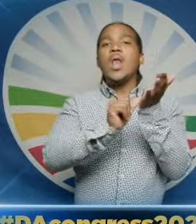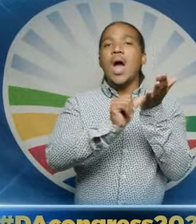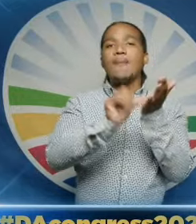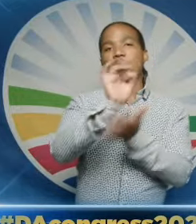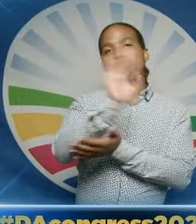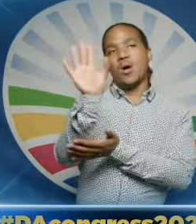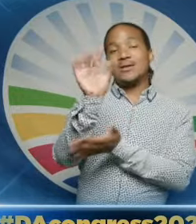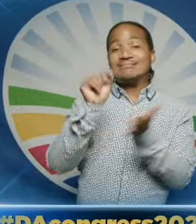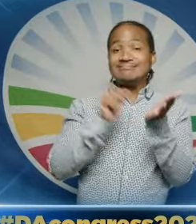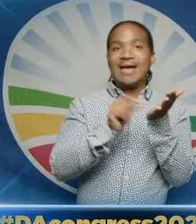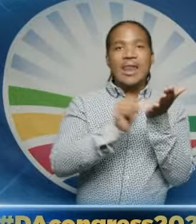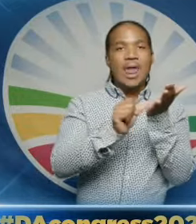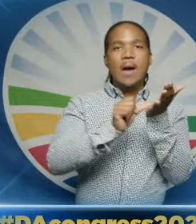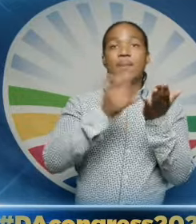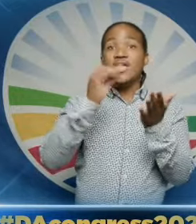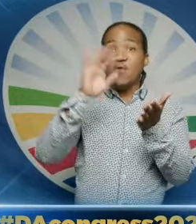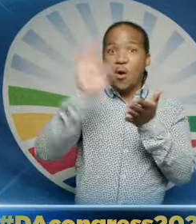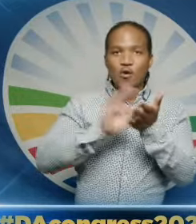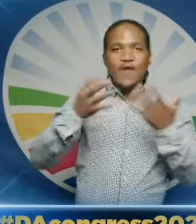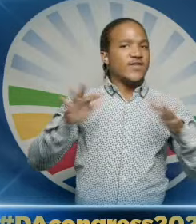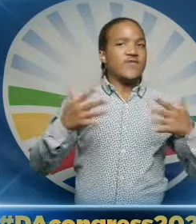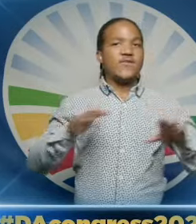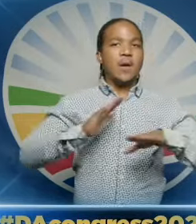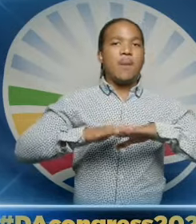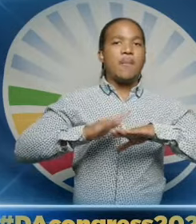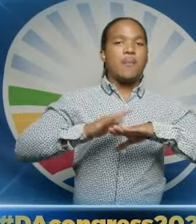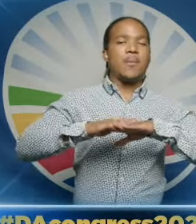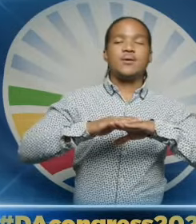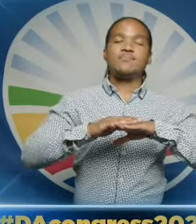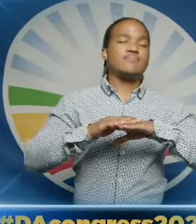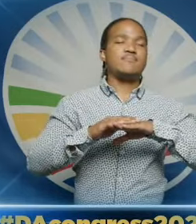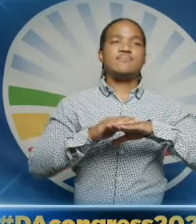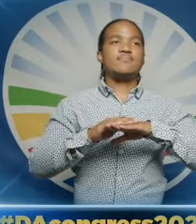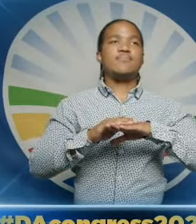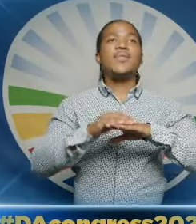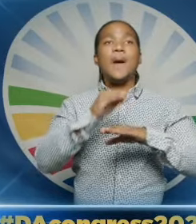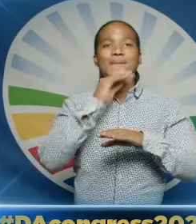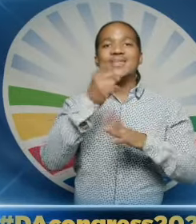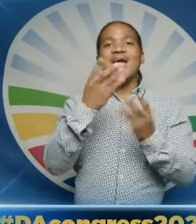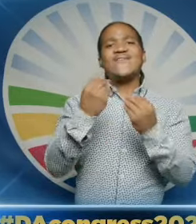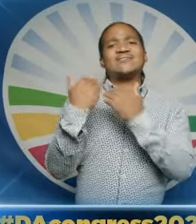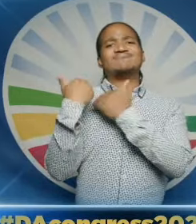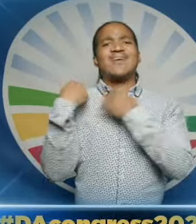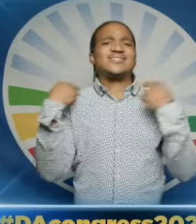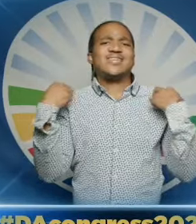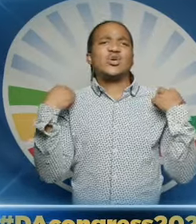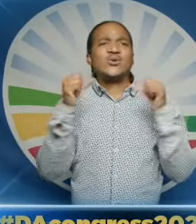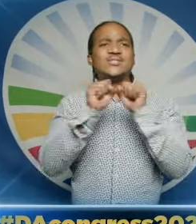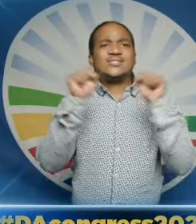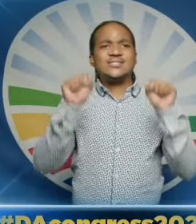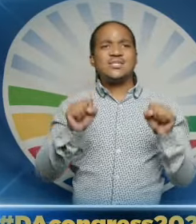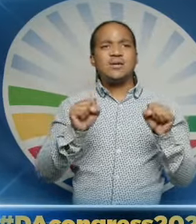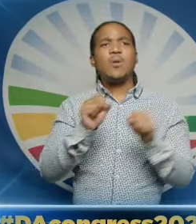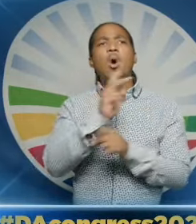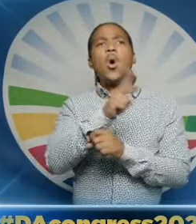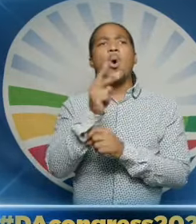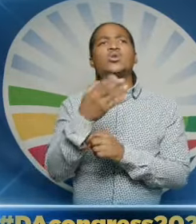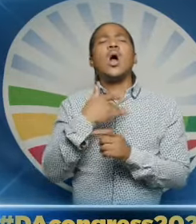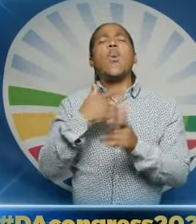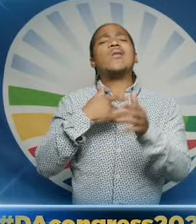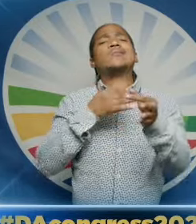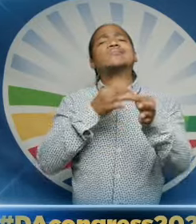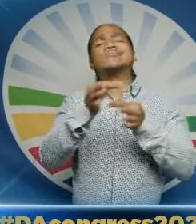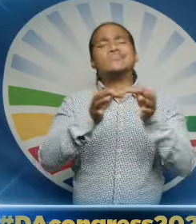individual candidate or delegate, has voted, and that's the security of the system. I sort of finally emphasize